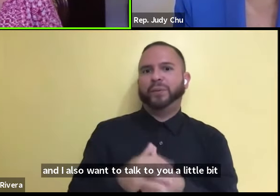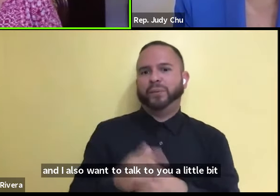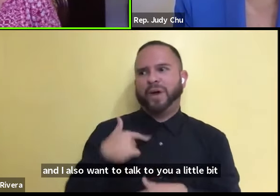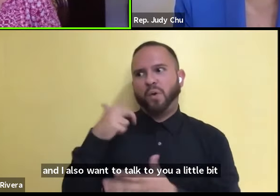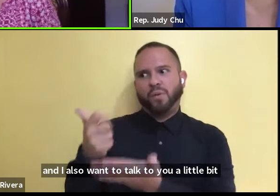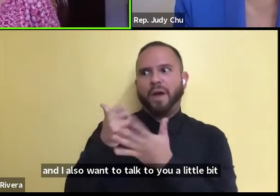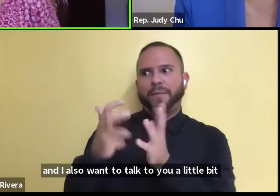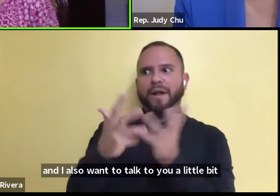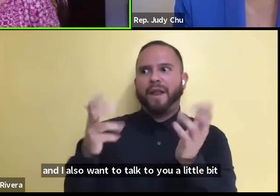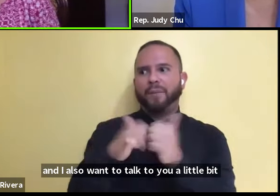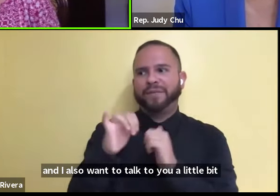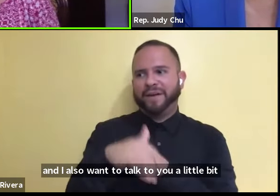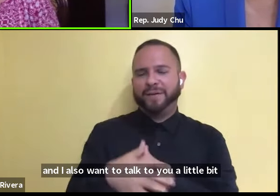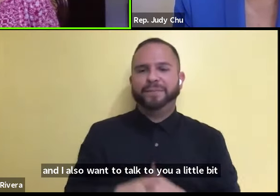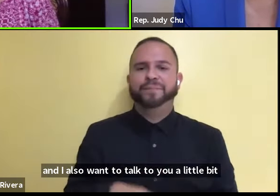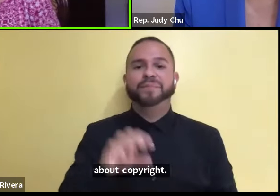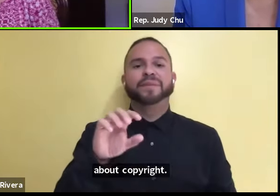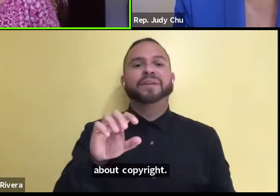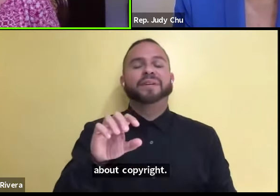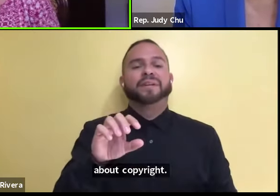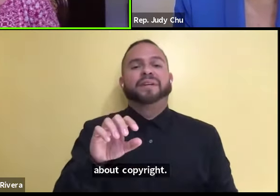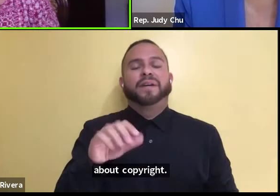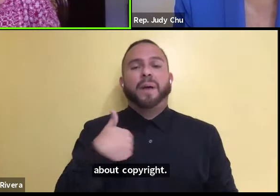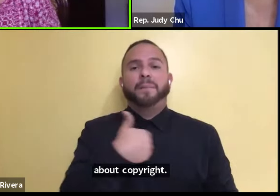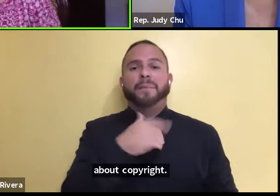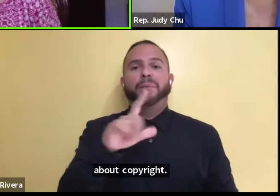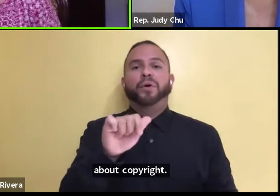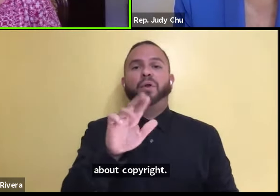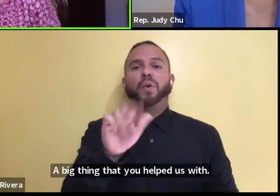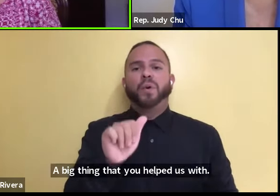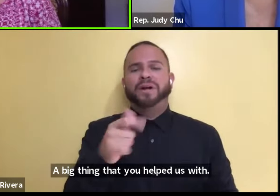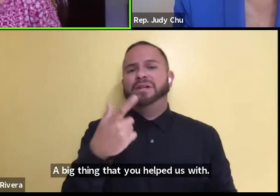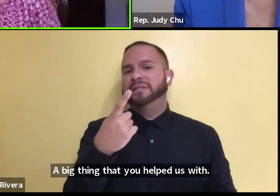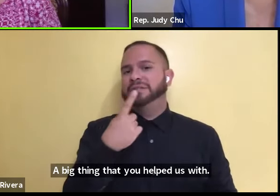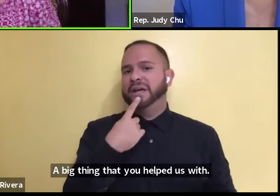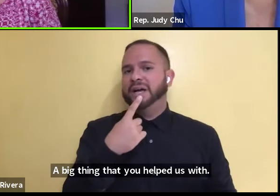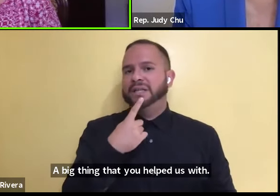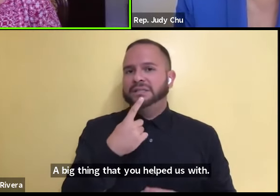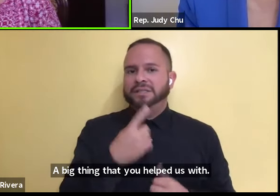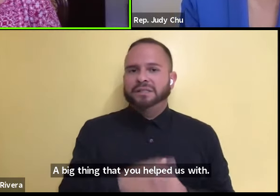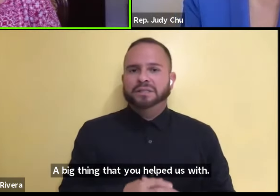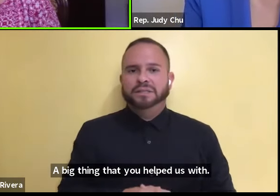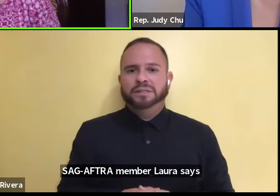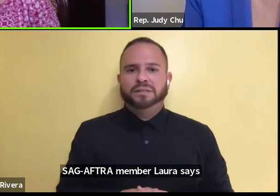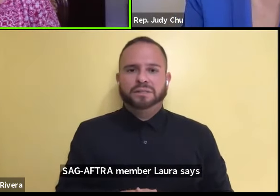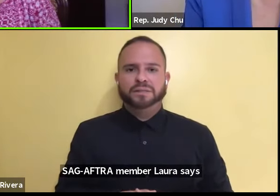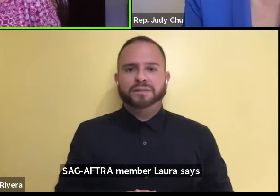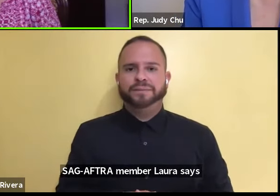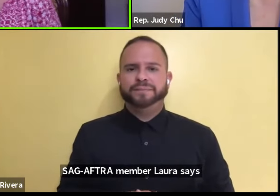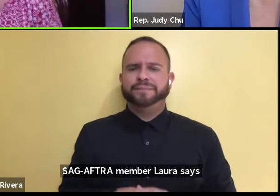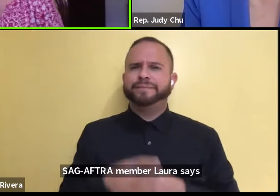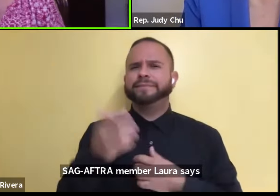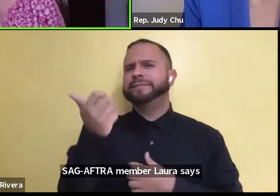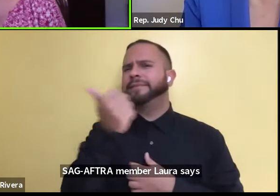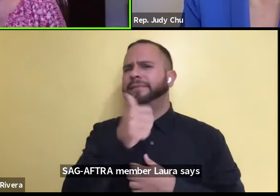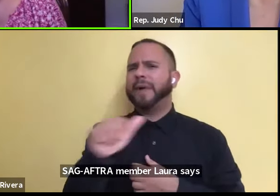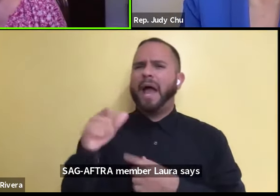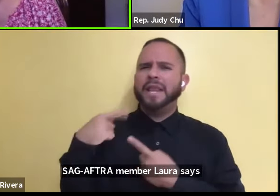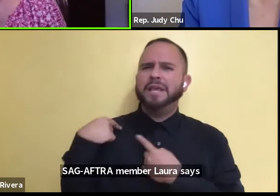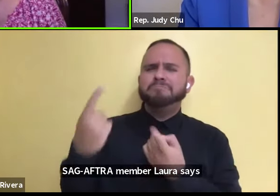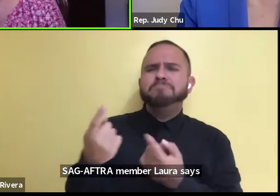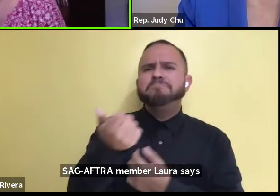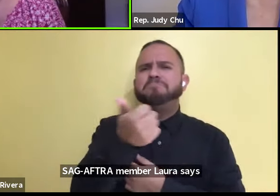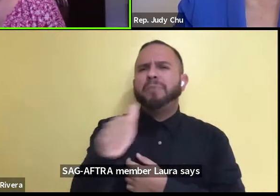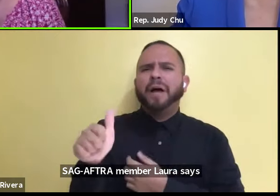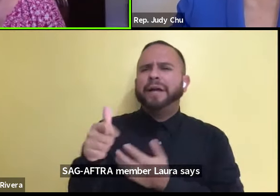with. SAG-AFTRA member Laura says, has there been any conversation or